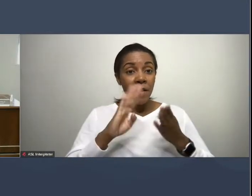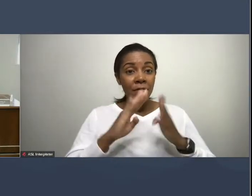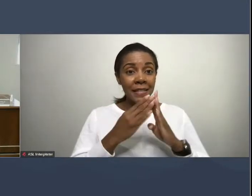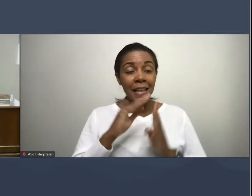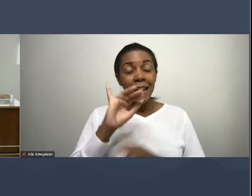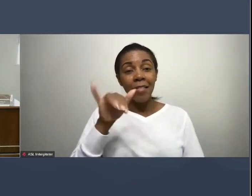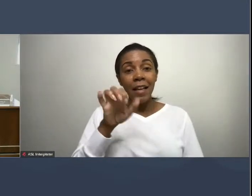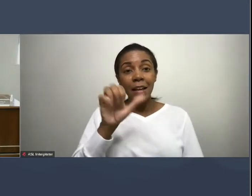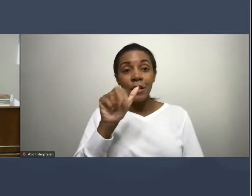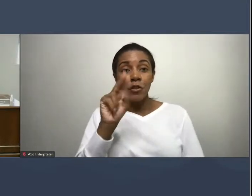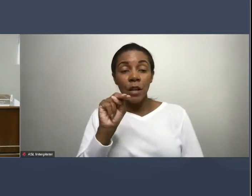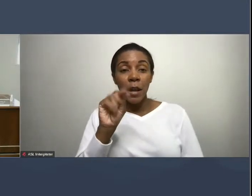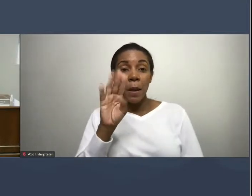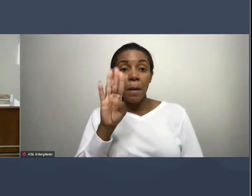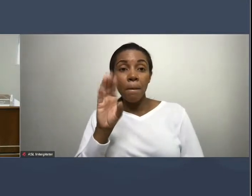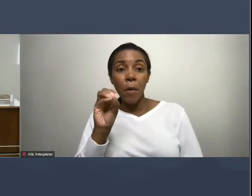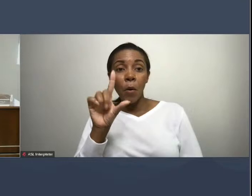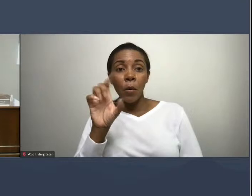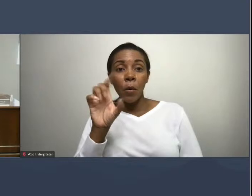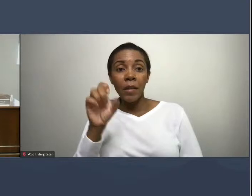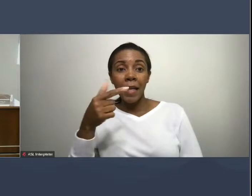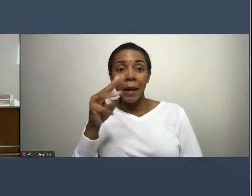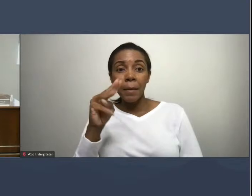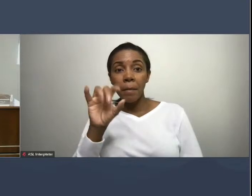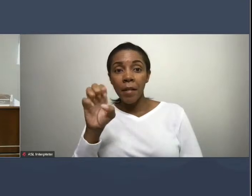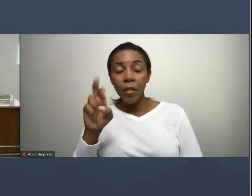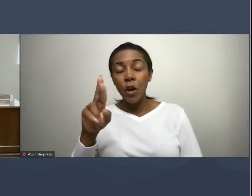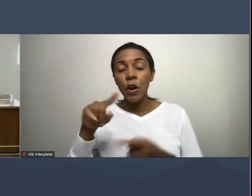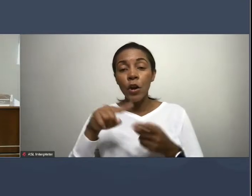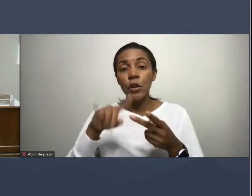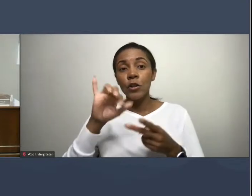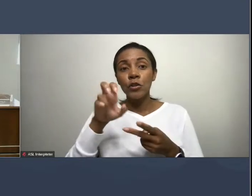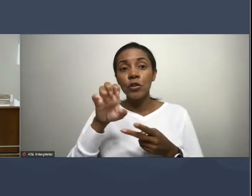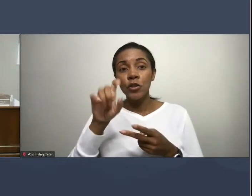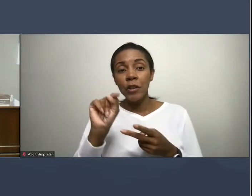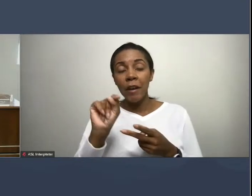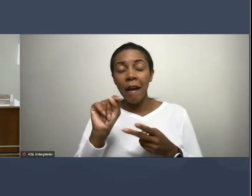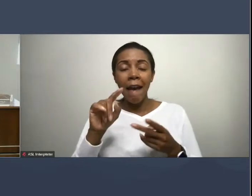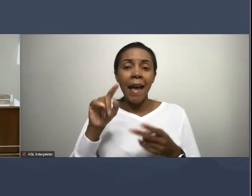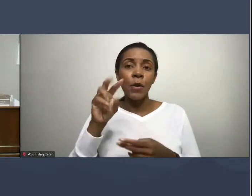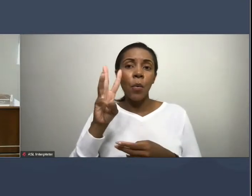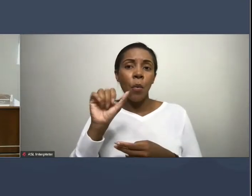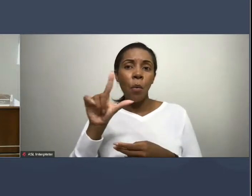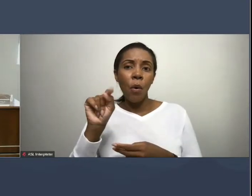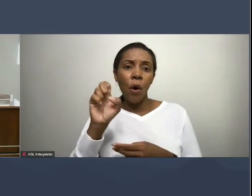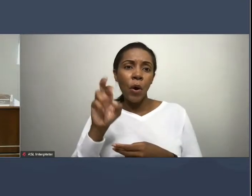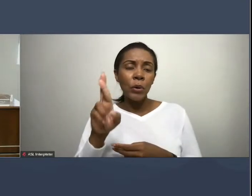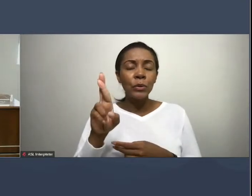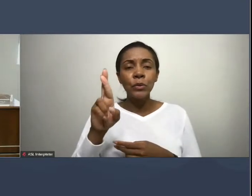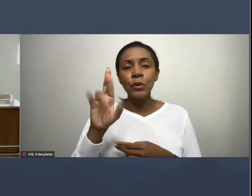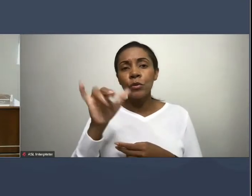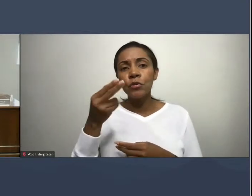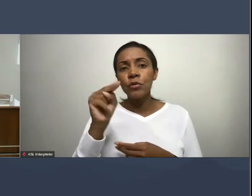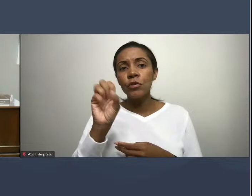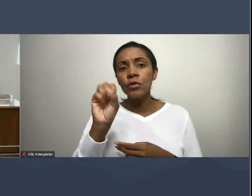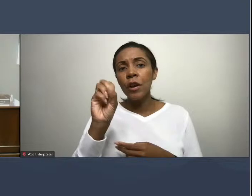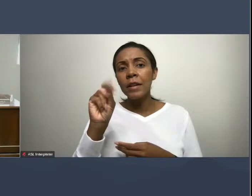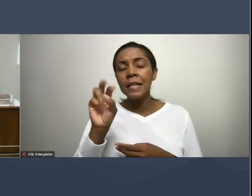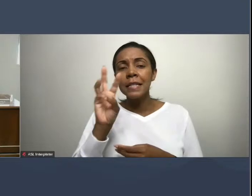Gene Bowleg Miller, Jet Henderson, Harry Winfield, Walter Johnson, Josephine Bridges,